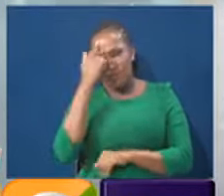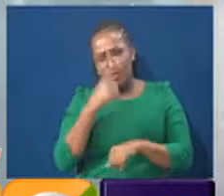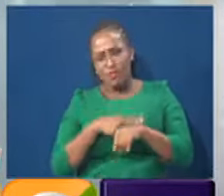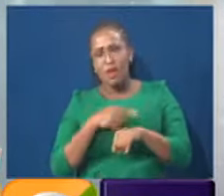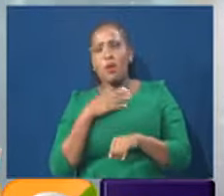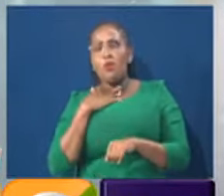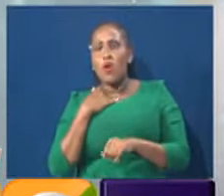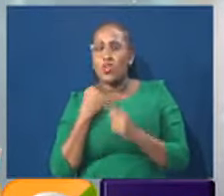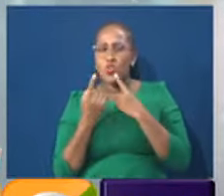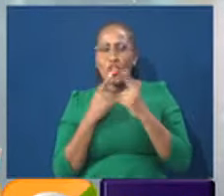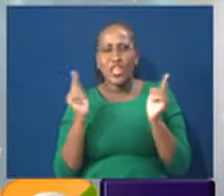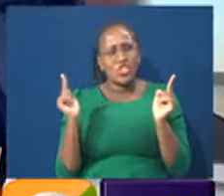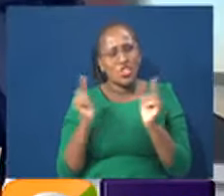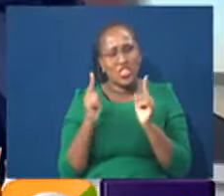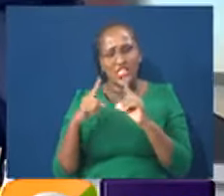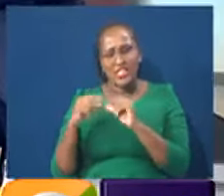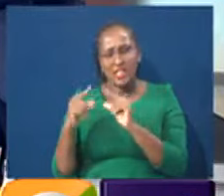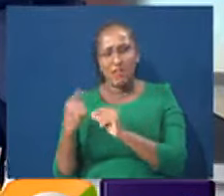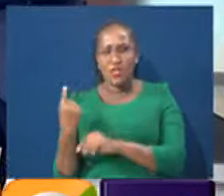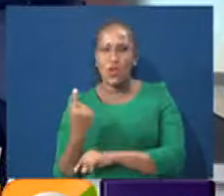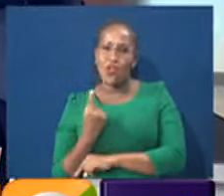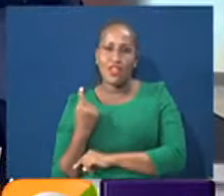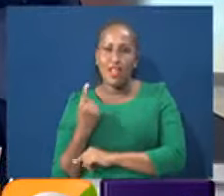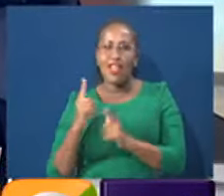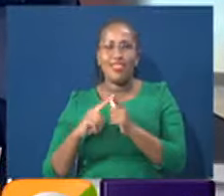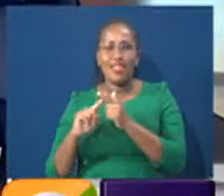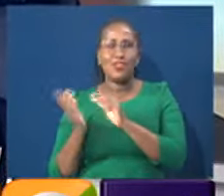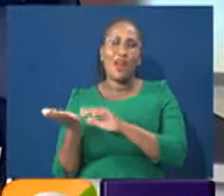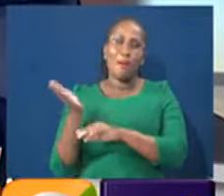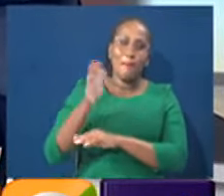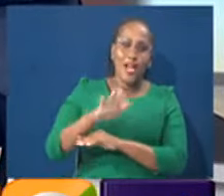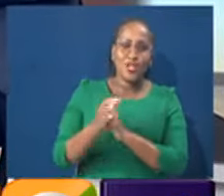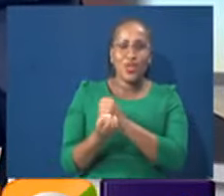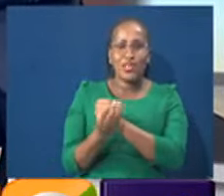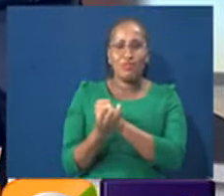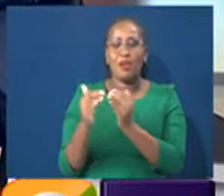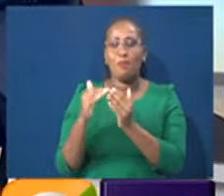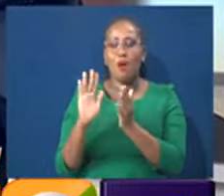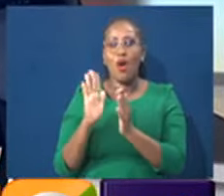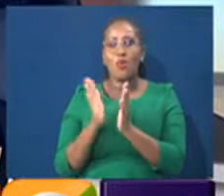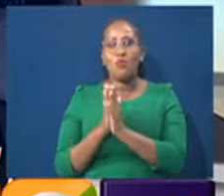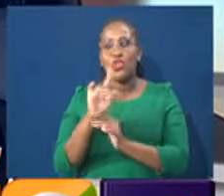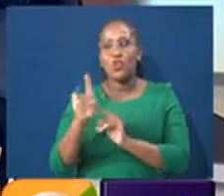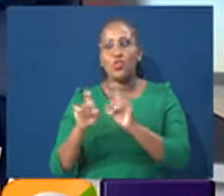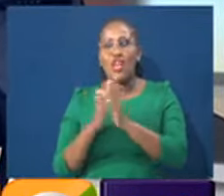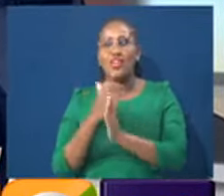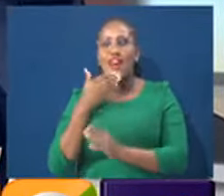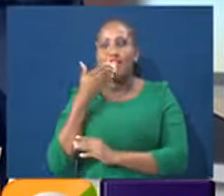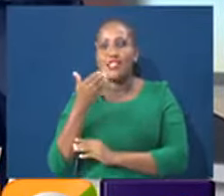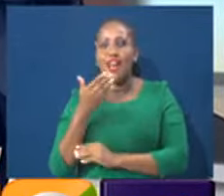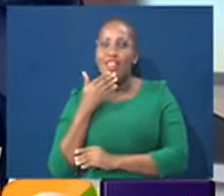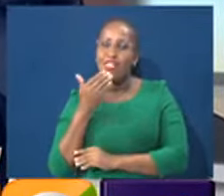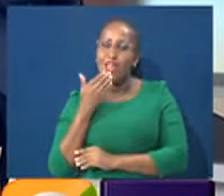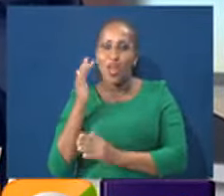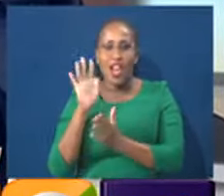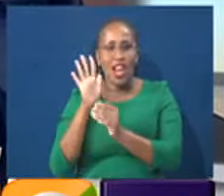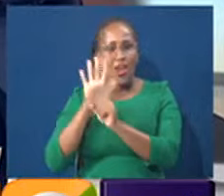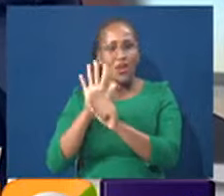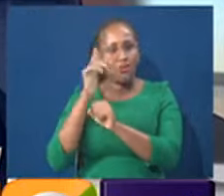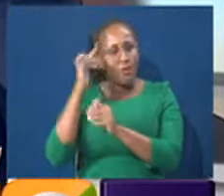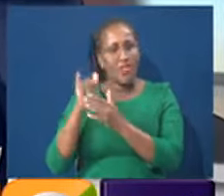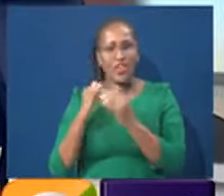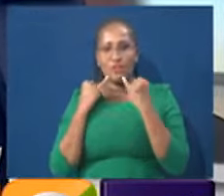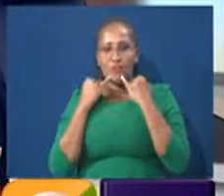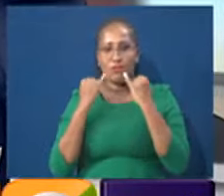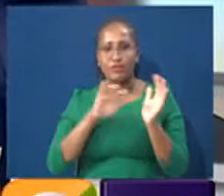tu kwenye taarifa, alafu tutarudi tufafanue zaidi. Asante. Kwa maswali na majibu. Asante, asante sana, nashukuru. Sam. Right, and we now